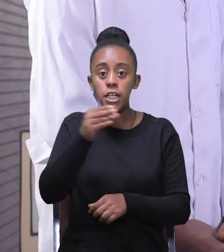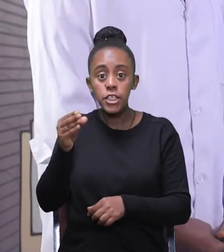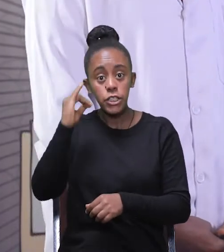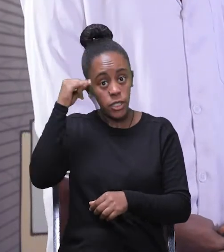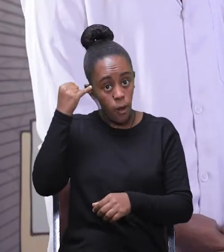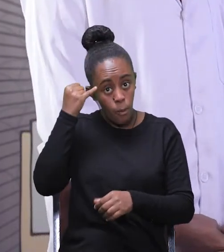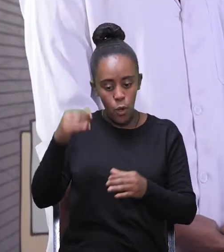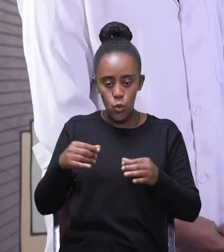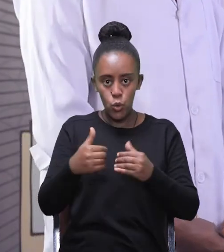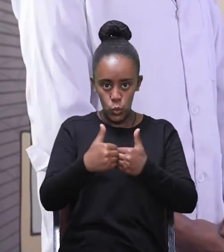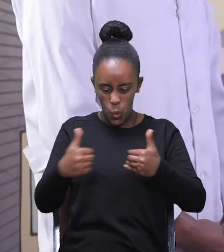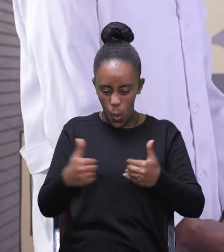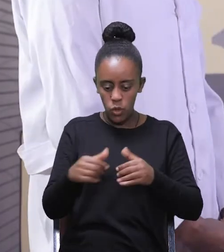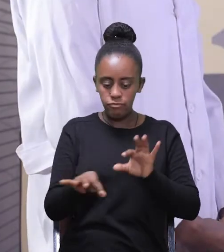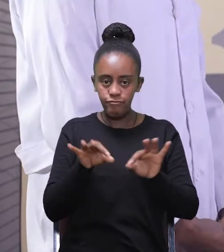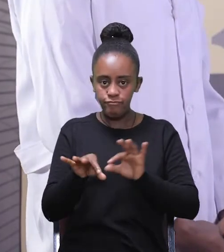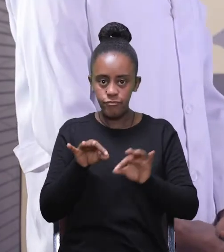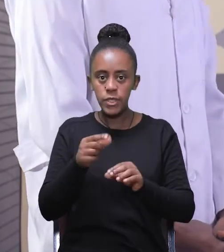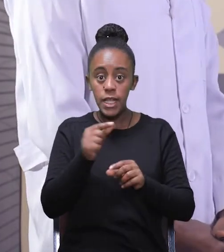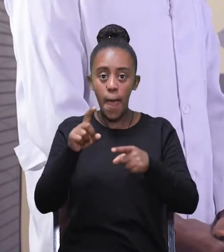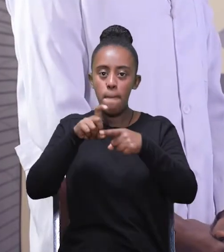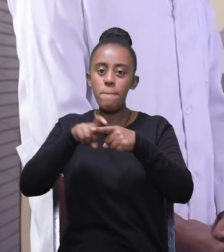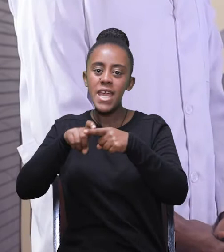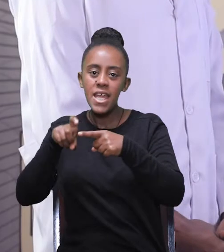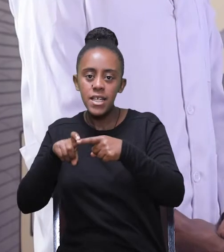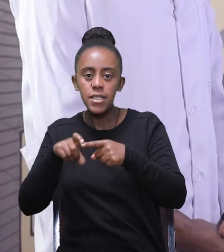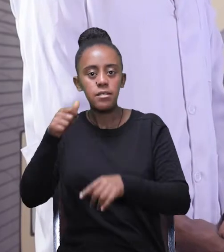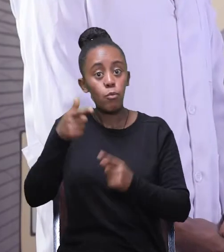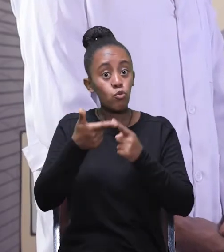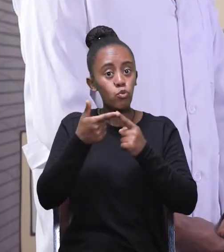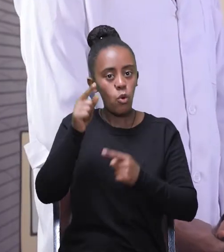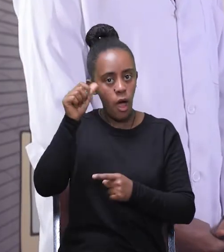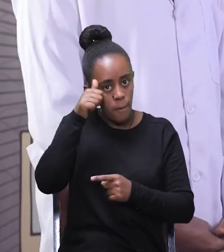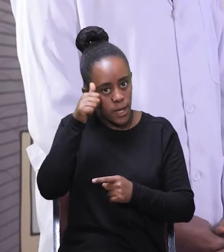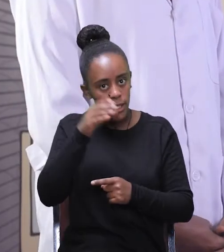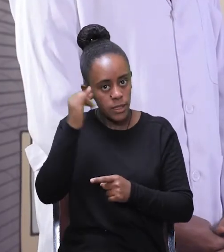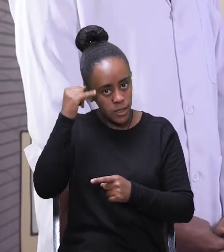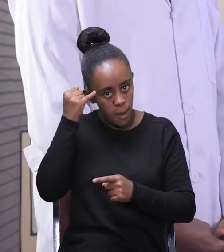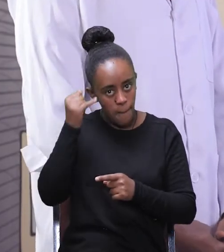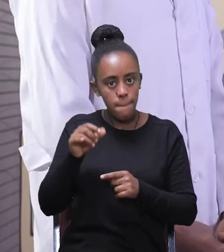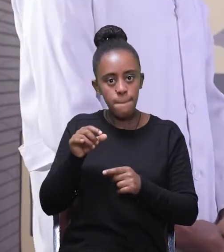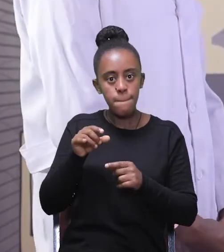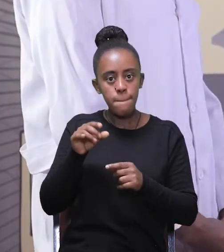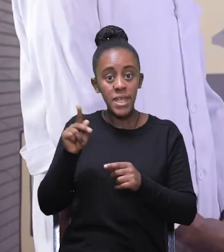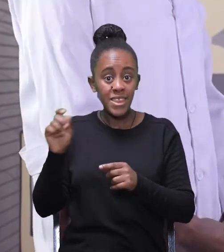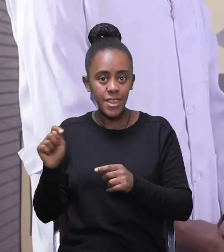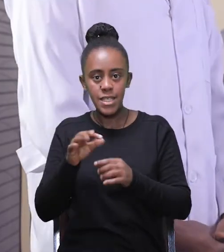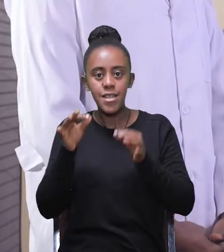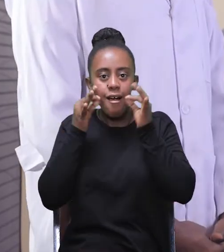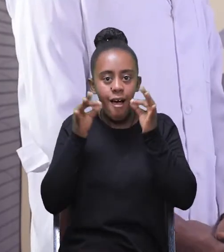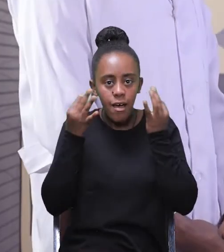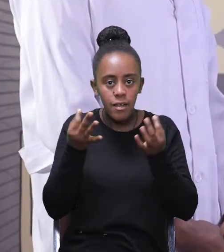sort the beans. Number 2, Ahmed and Jamal pet the cat. Number